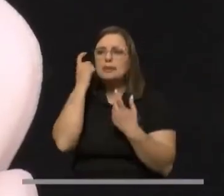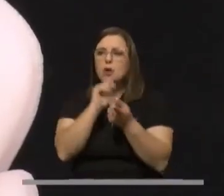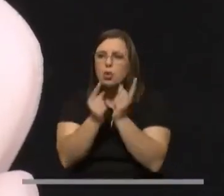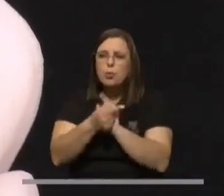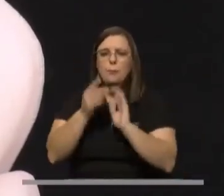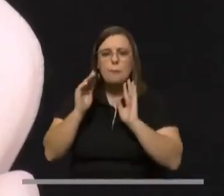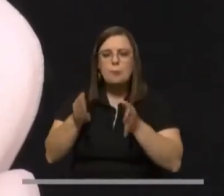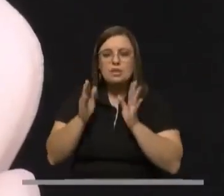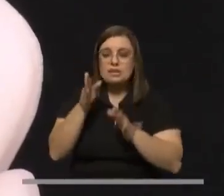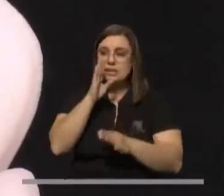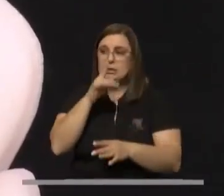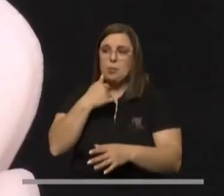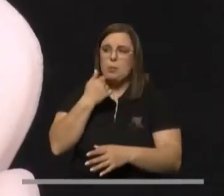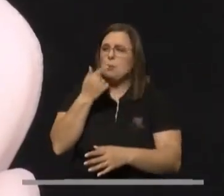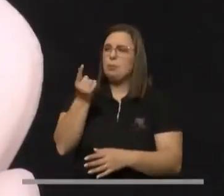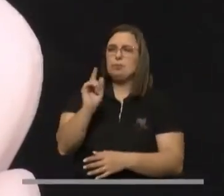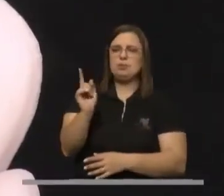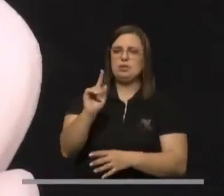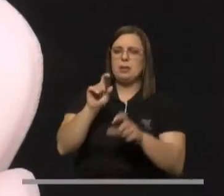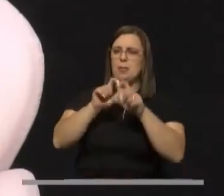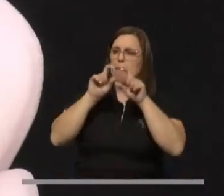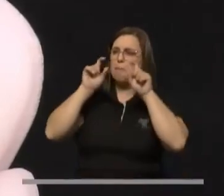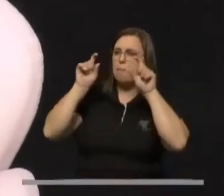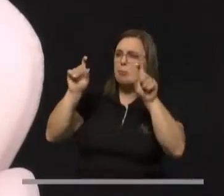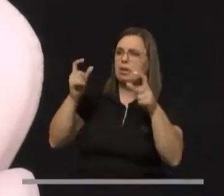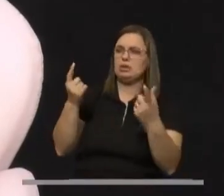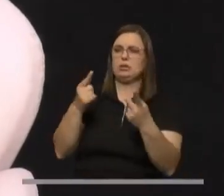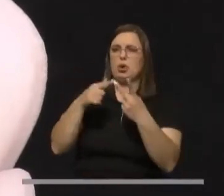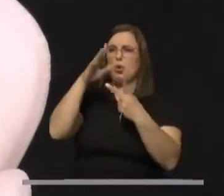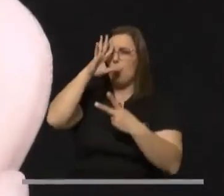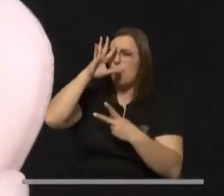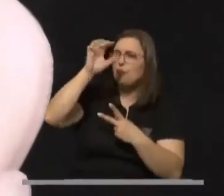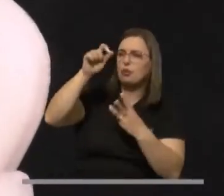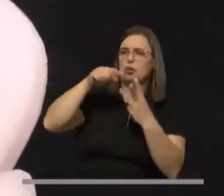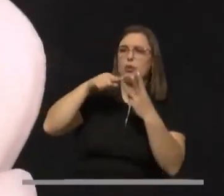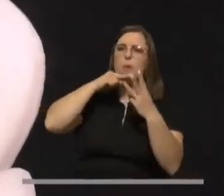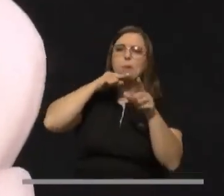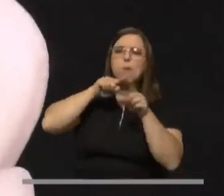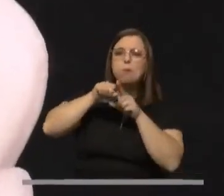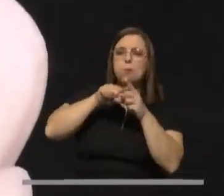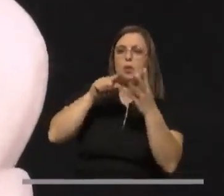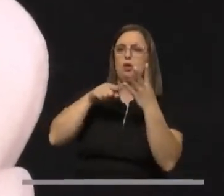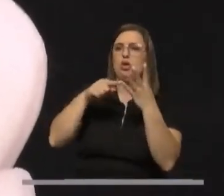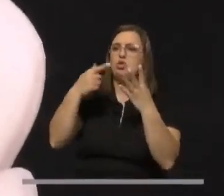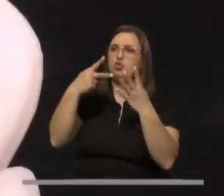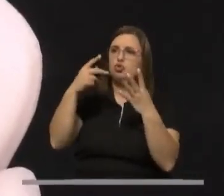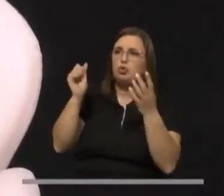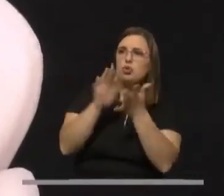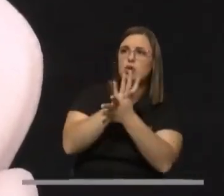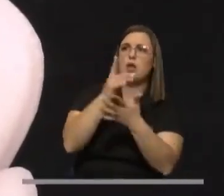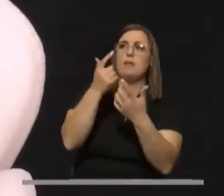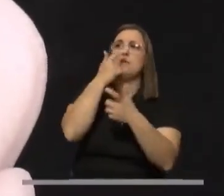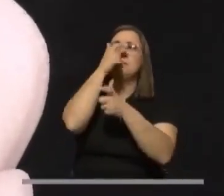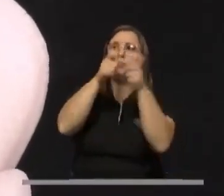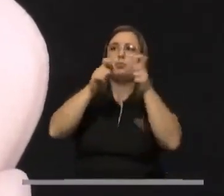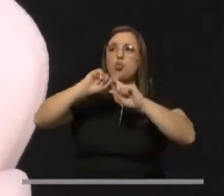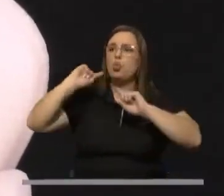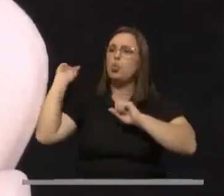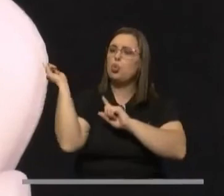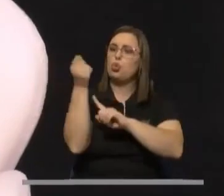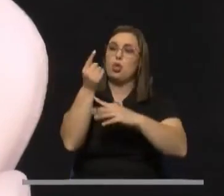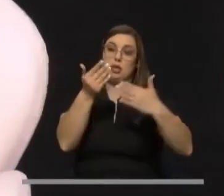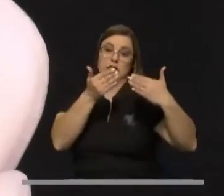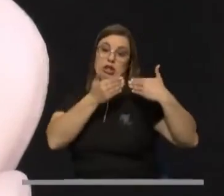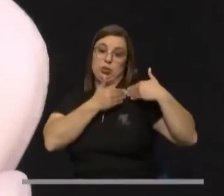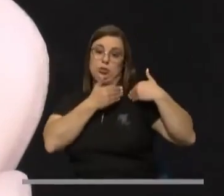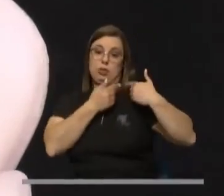to counter this. If we don't understand that companies, the state, politicians, journalists,